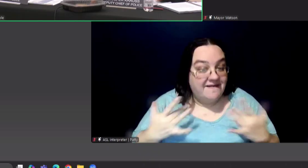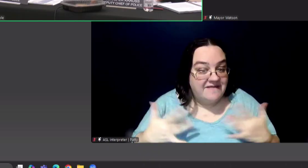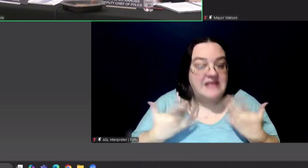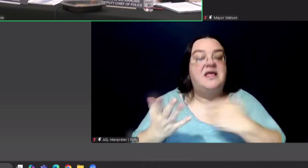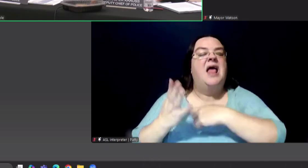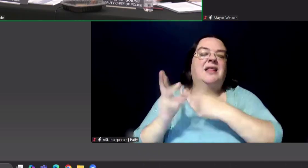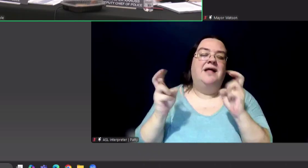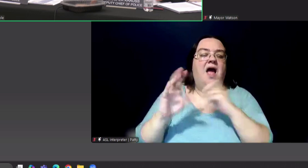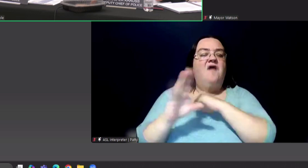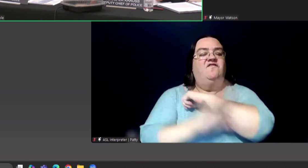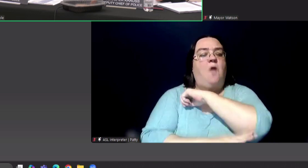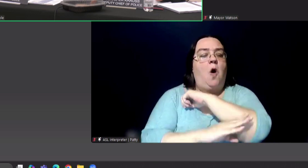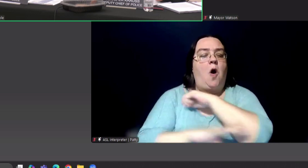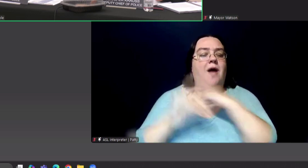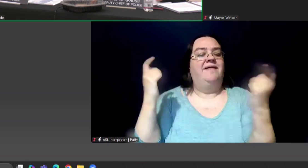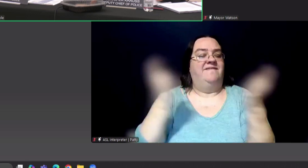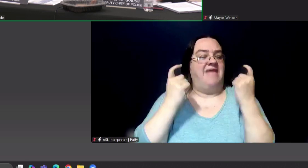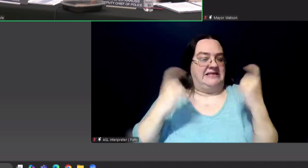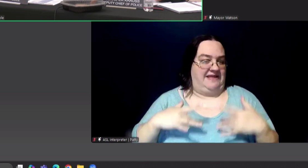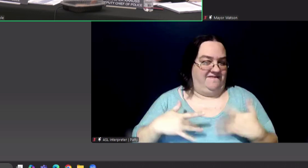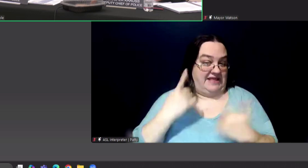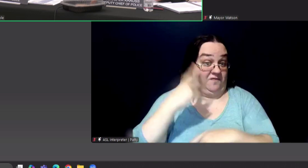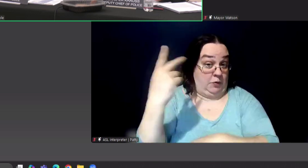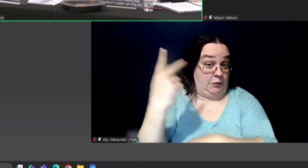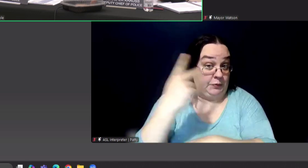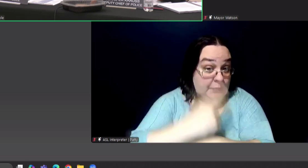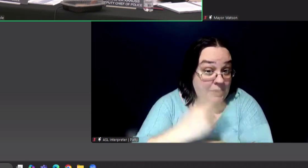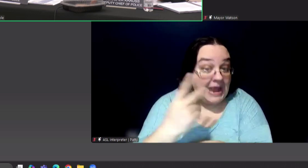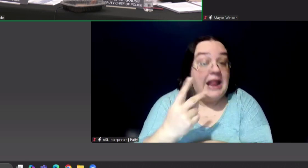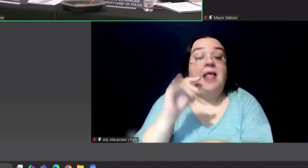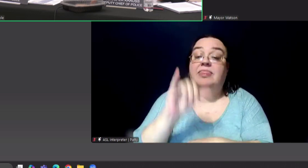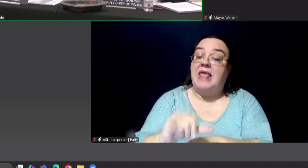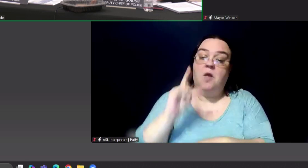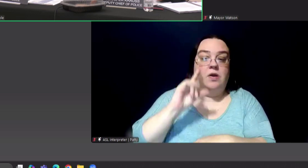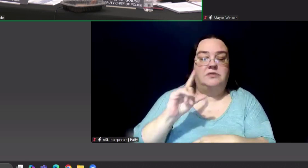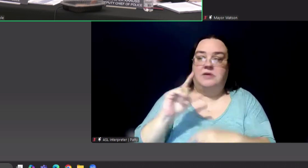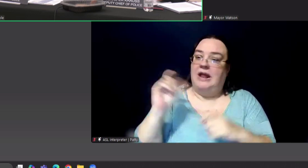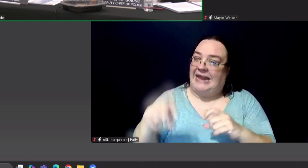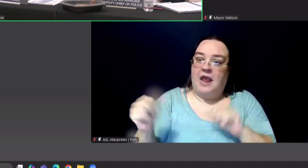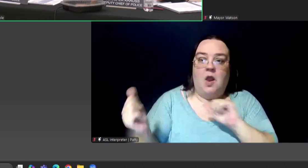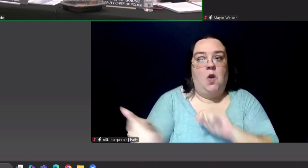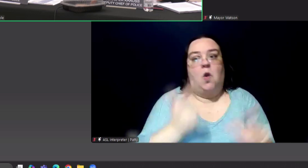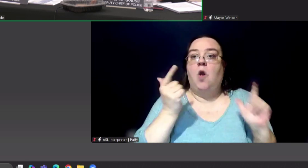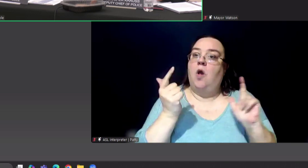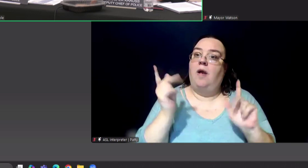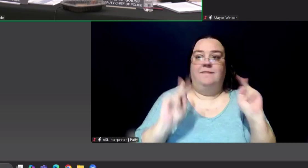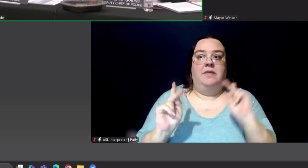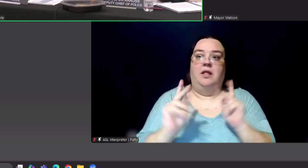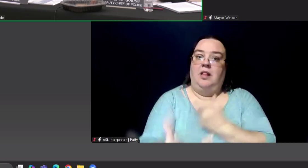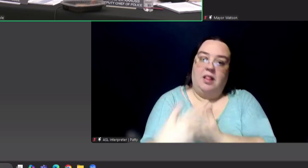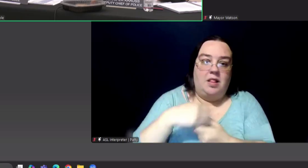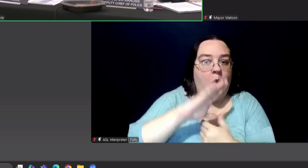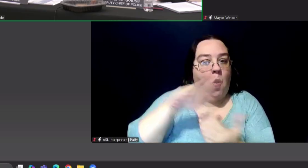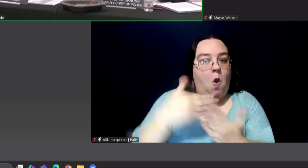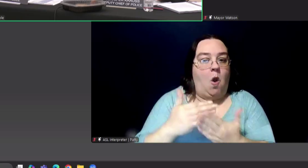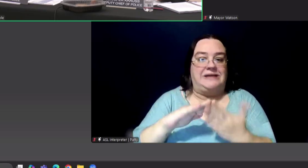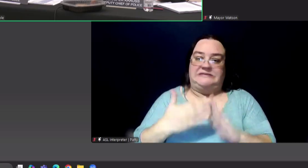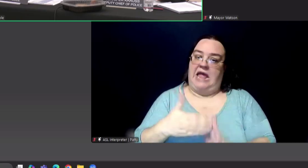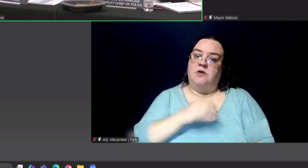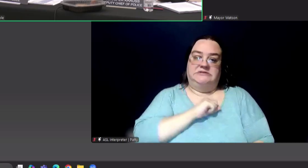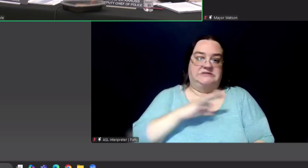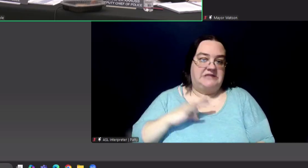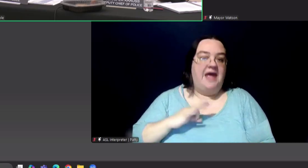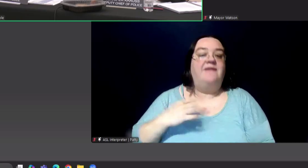type events for 2 days. So this will be all hands on deck with the entire town staff, and we would